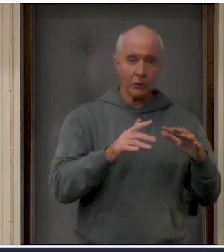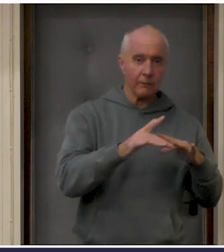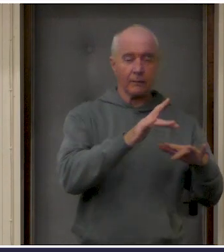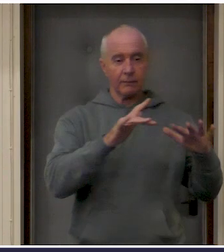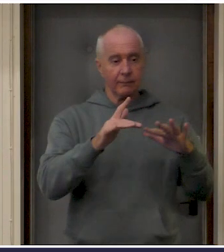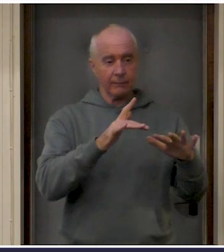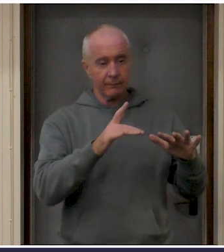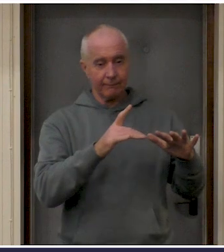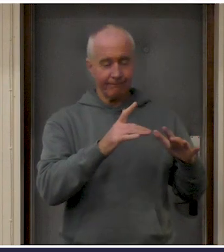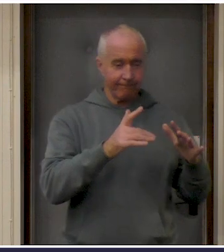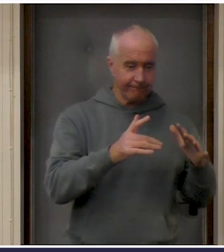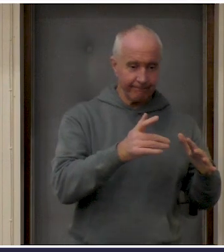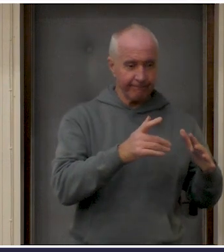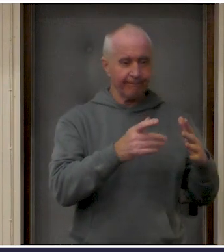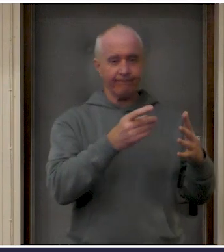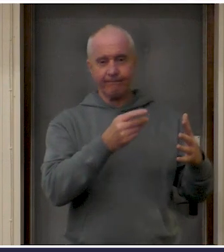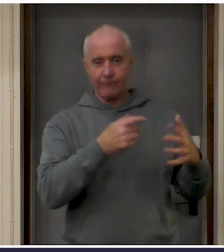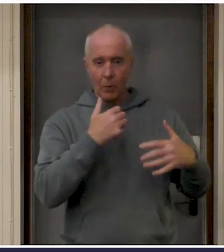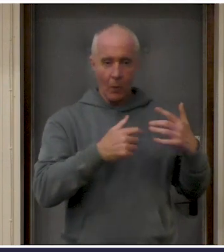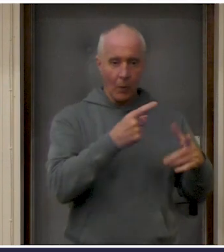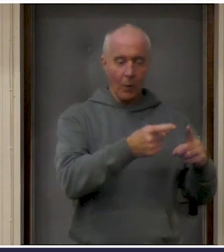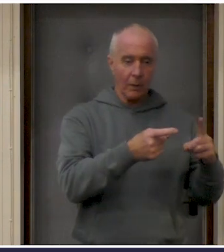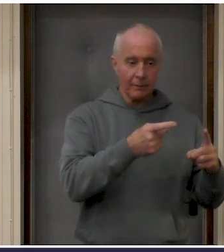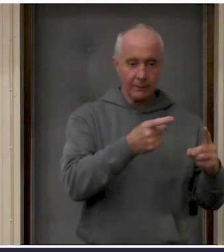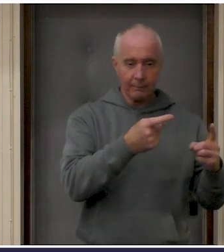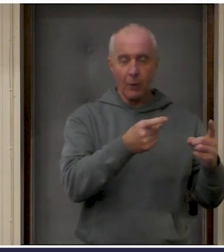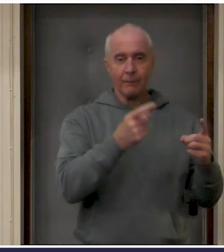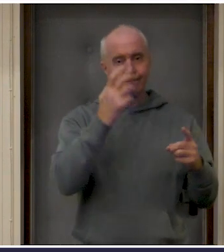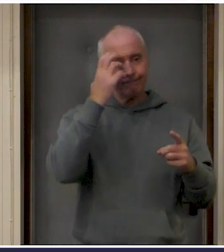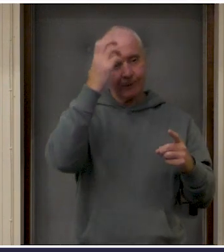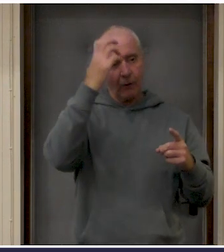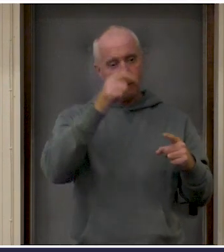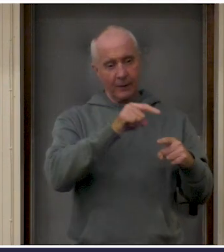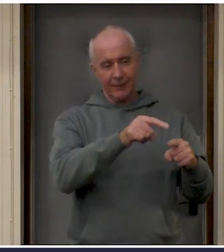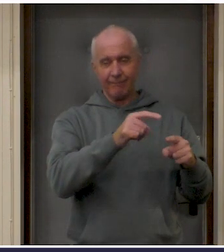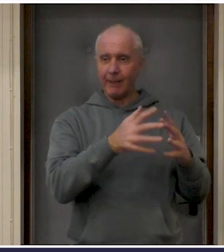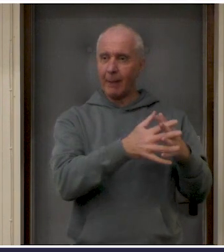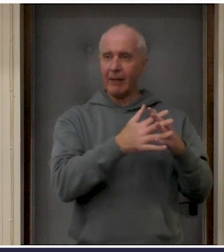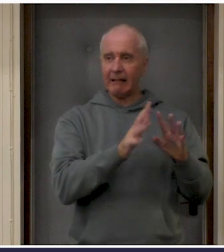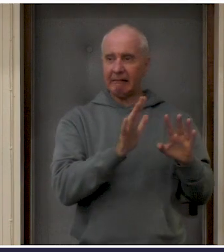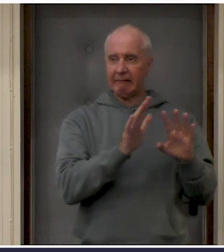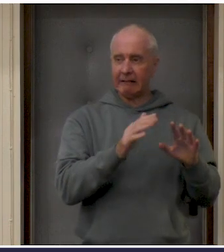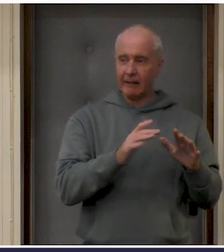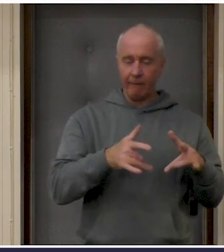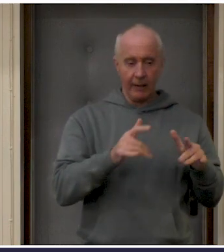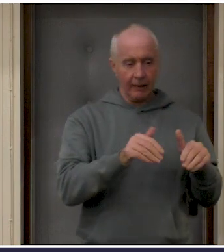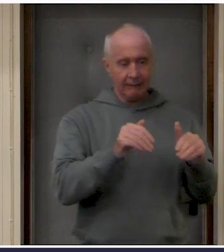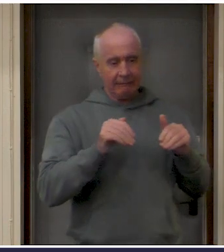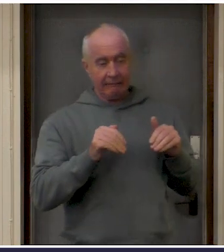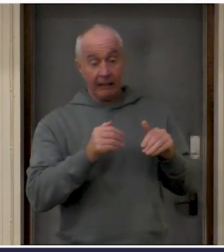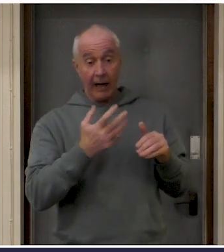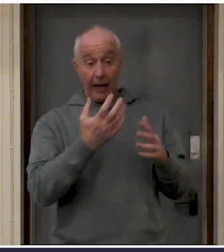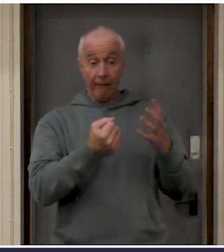capital, but the government doesn't like getting involved. So it's harder to see, even though there's some projects on the